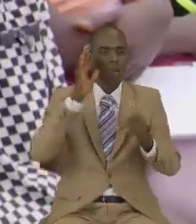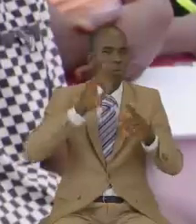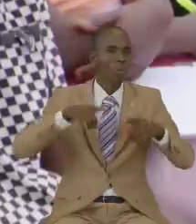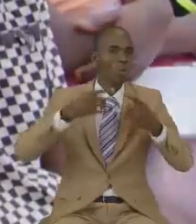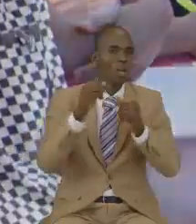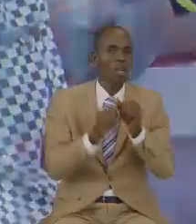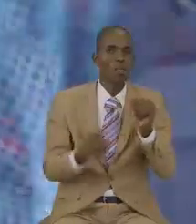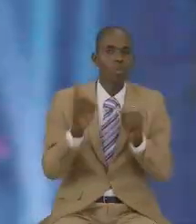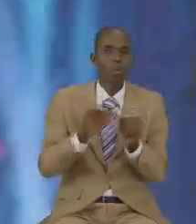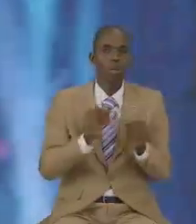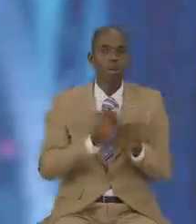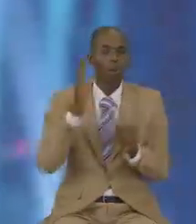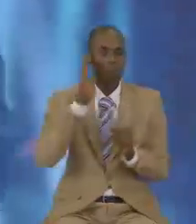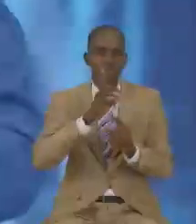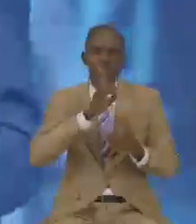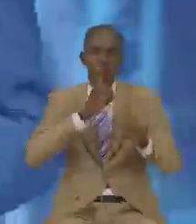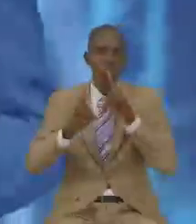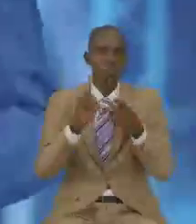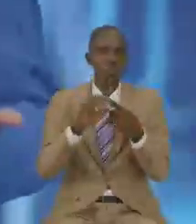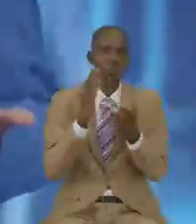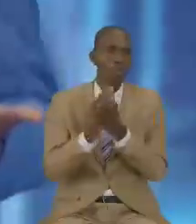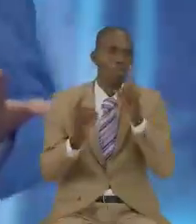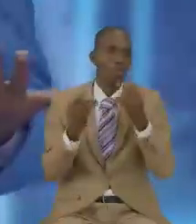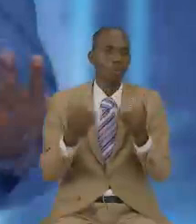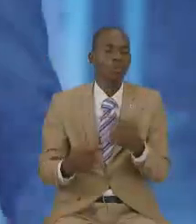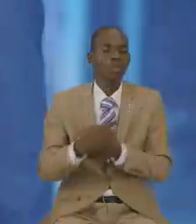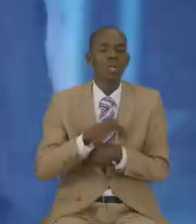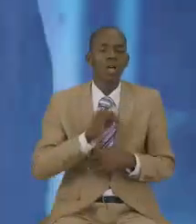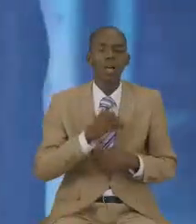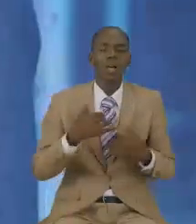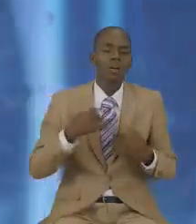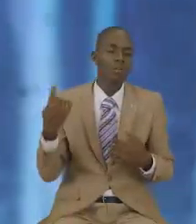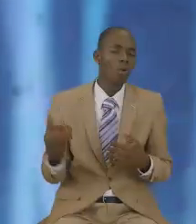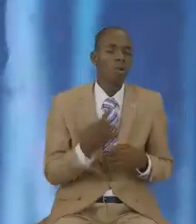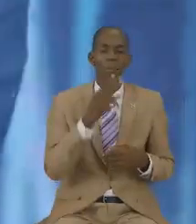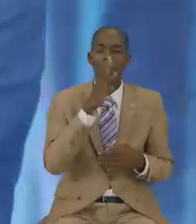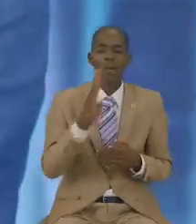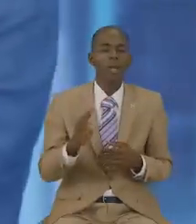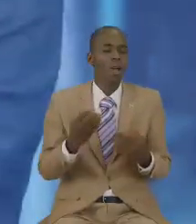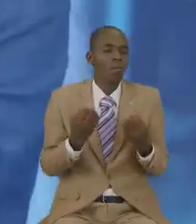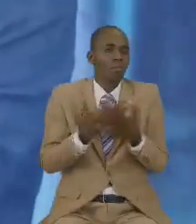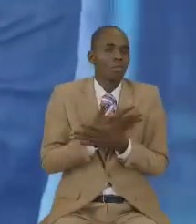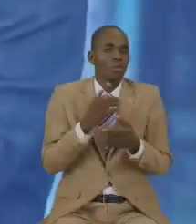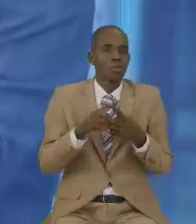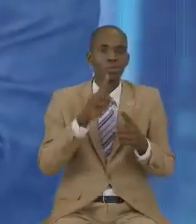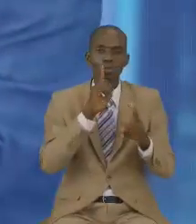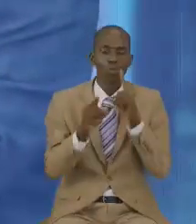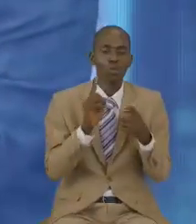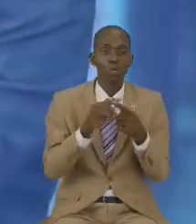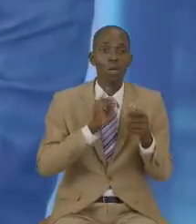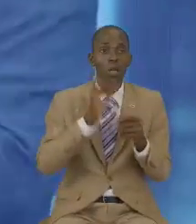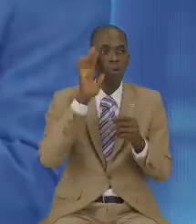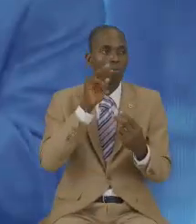time. I'm going to talk to somebody today I've always been afraid to talk to. I'm going to look at somebody eyeball